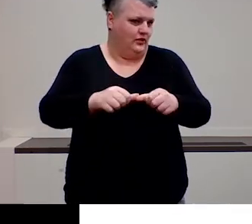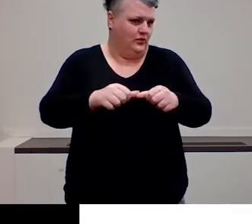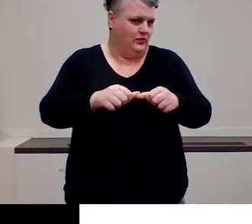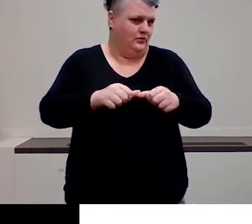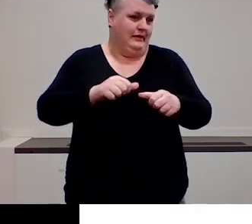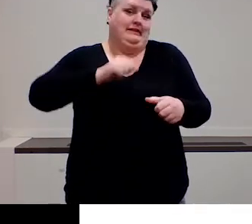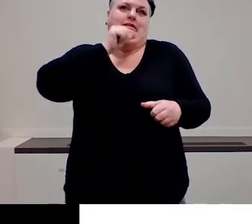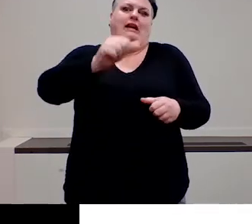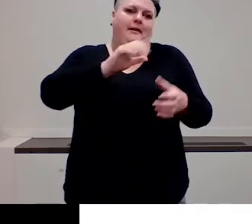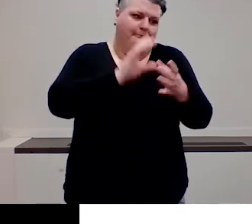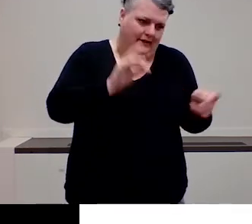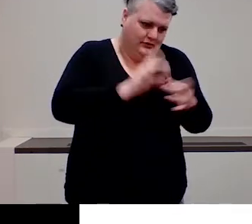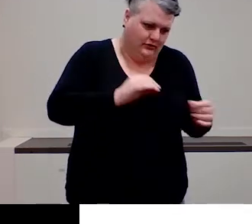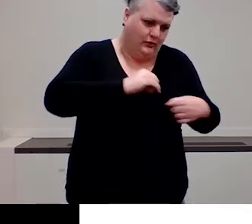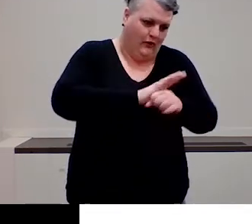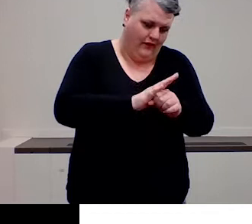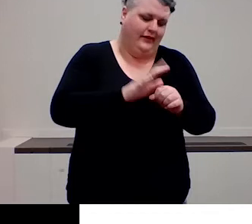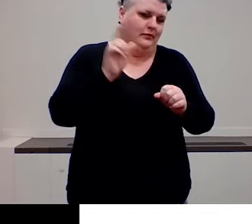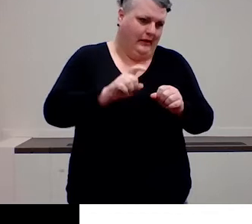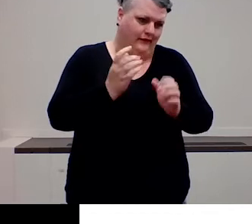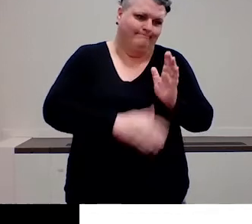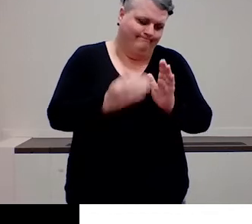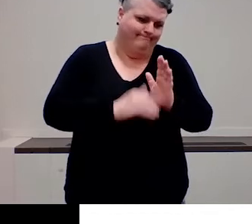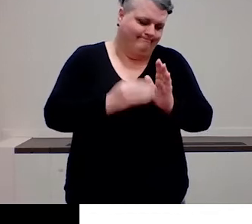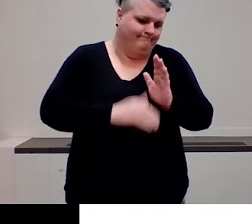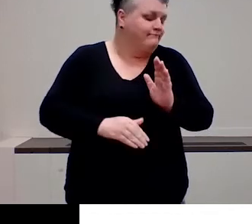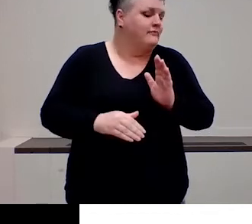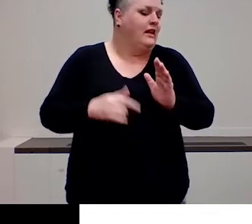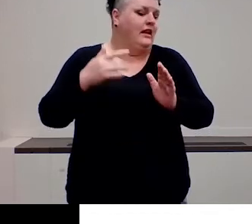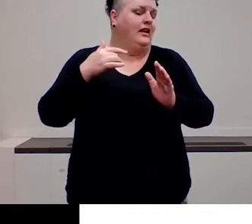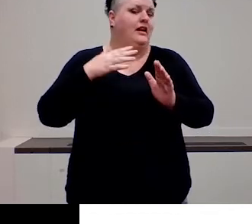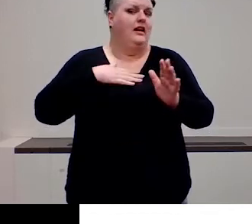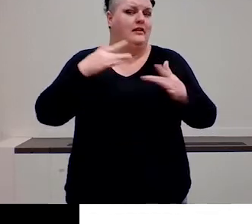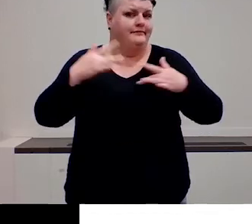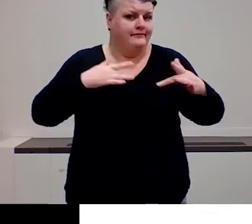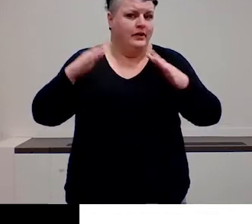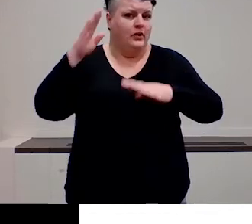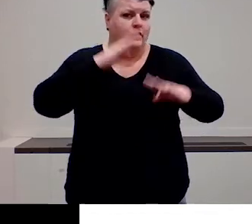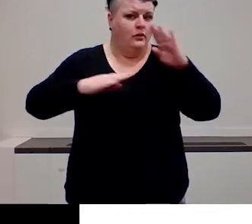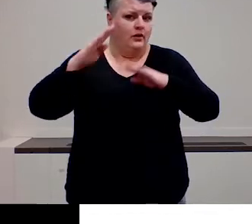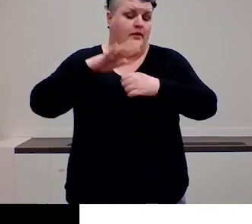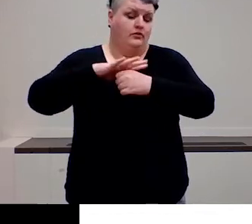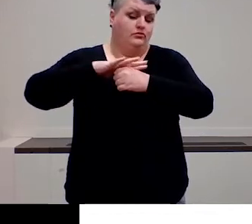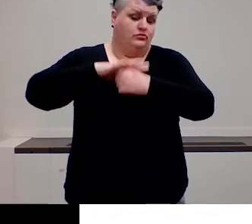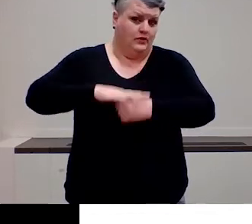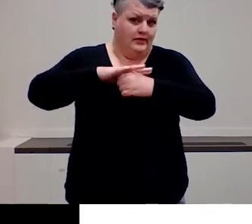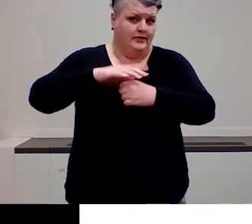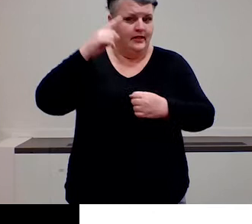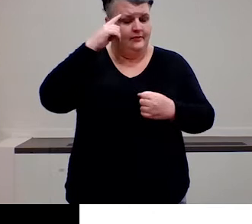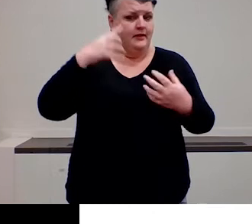COVID, again and again. But I'm still really worried about the stress and the mental health and